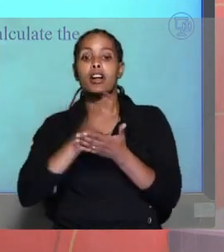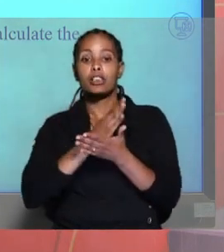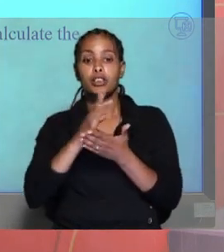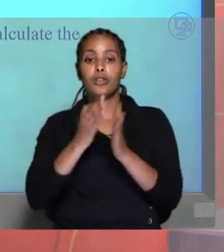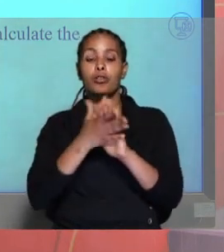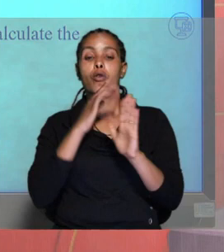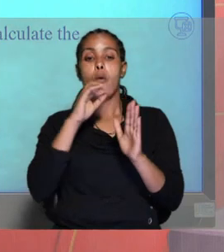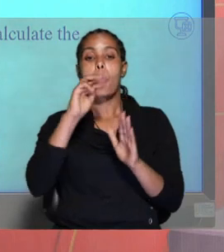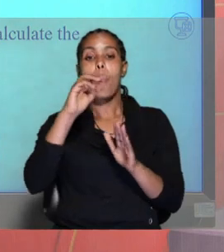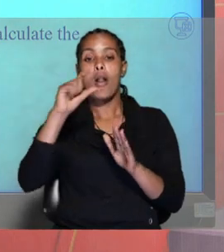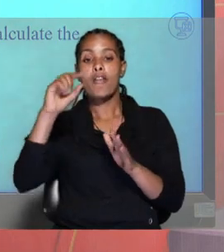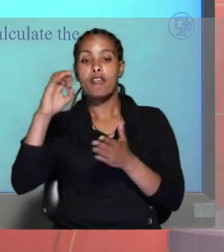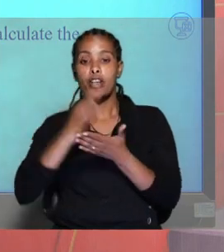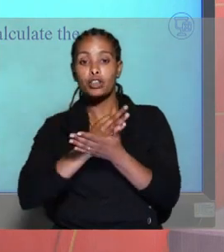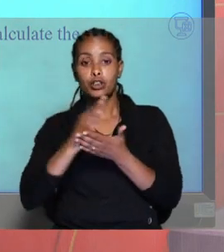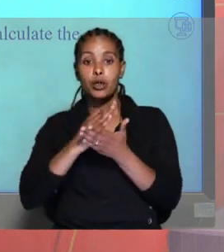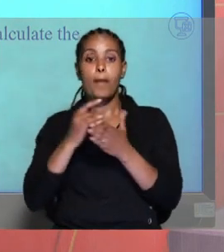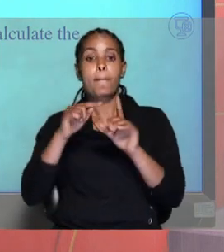solute